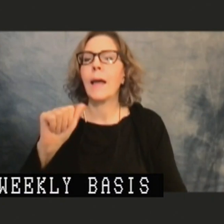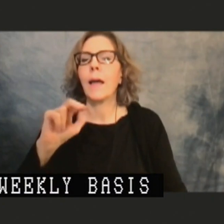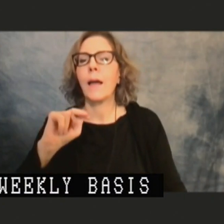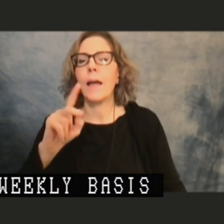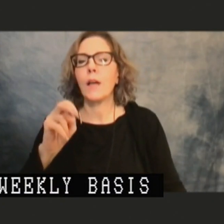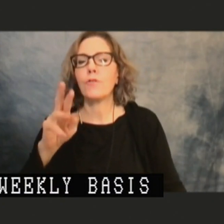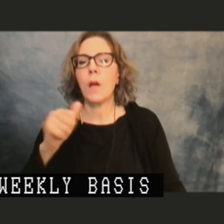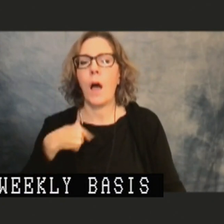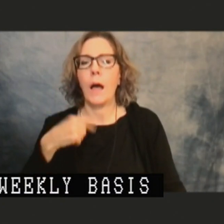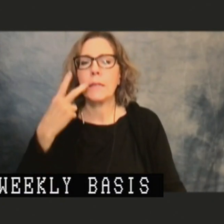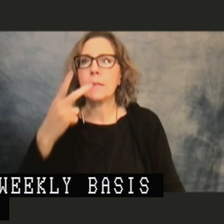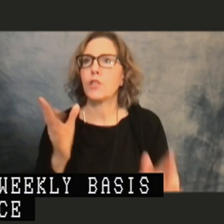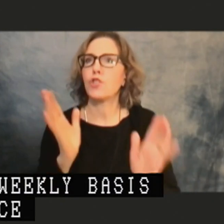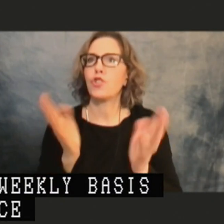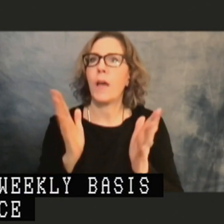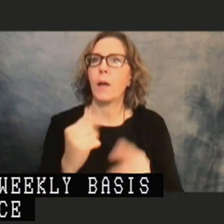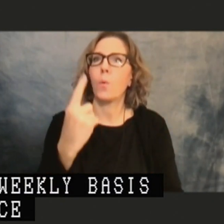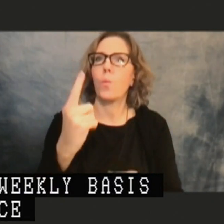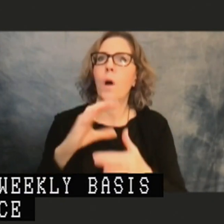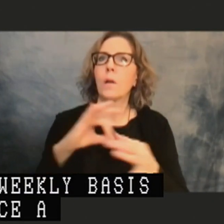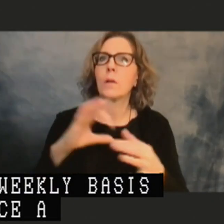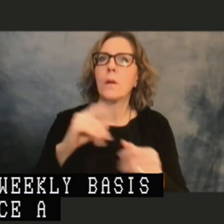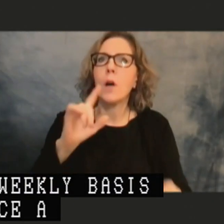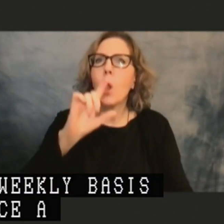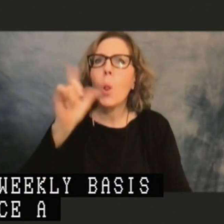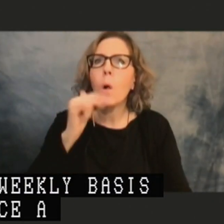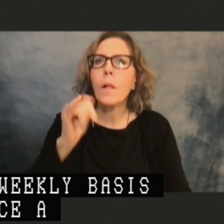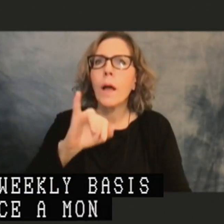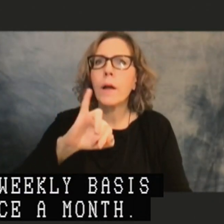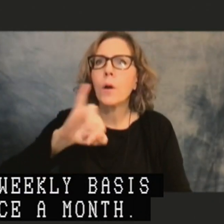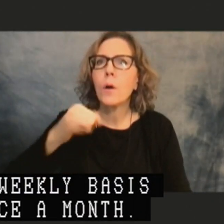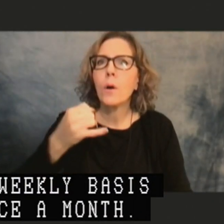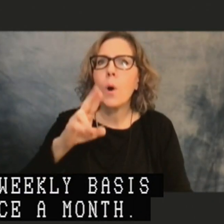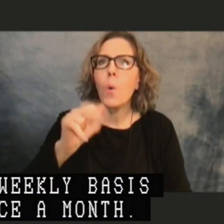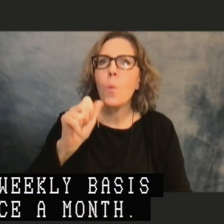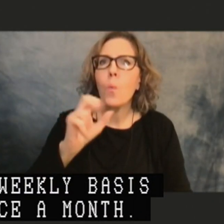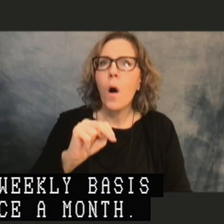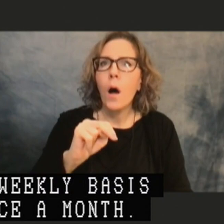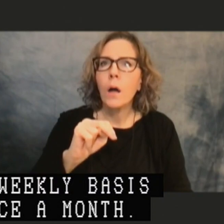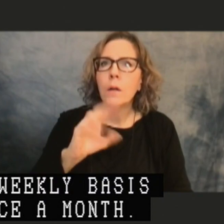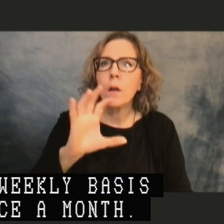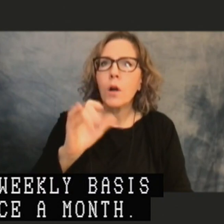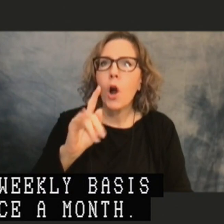the chat, Juan Carlos has a question, and then Wesley.